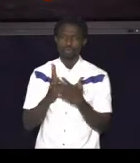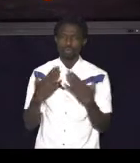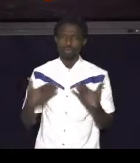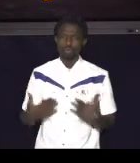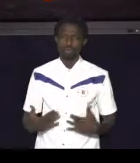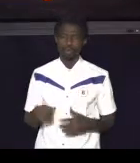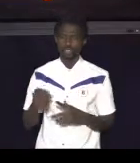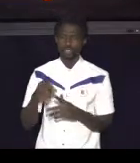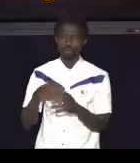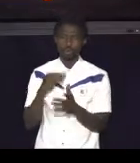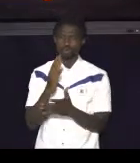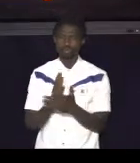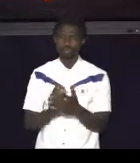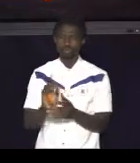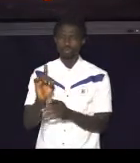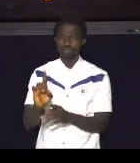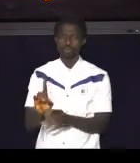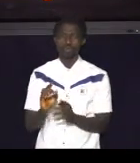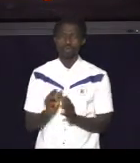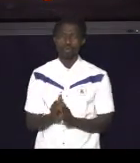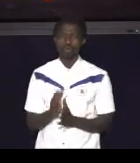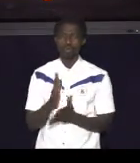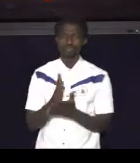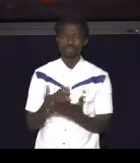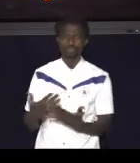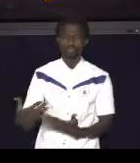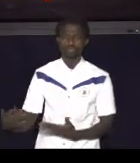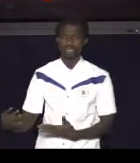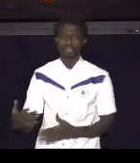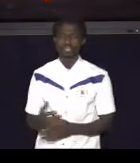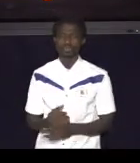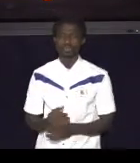somebody or someone, something,